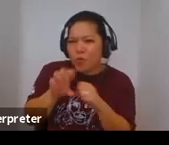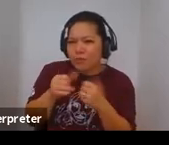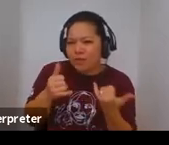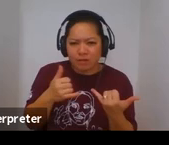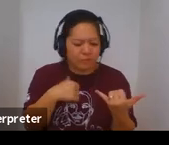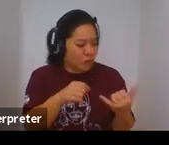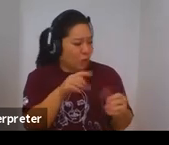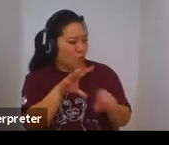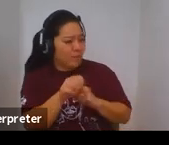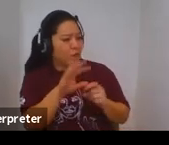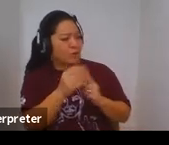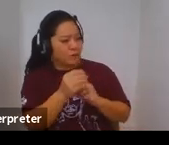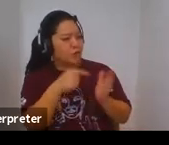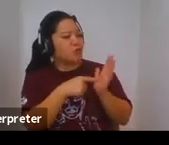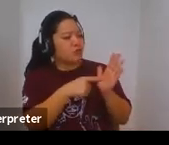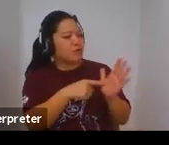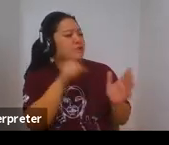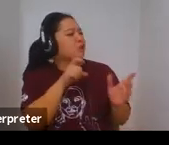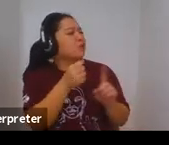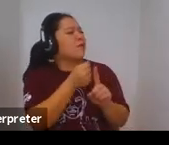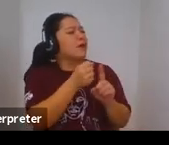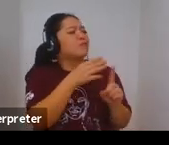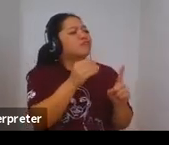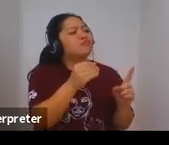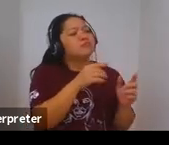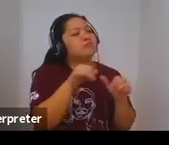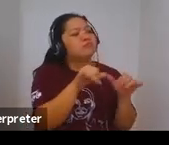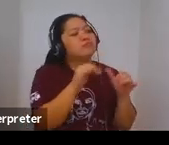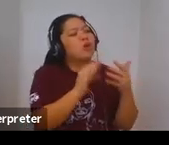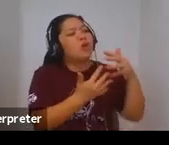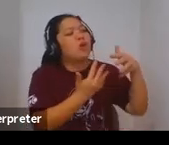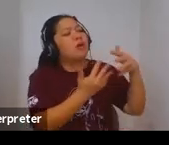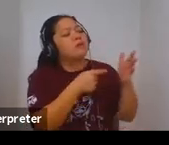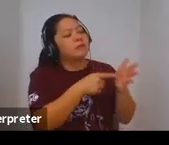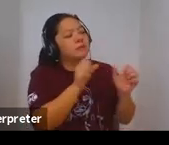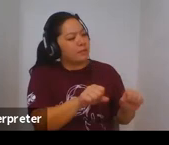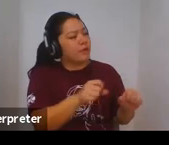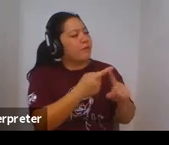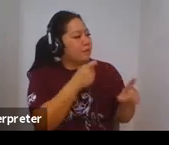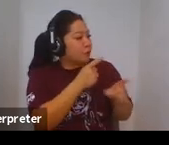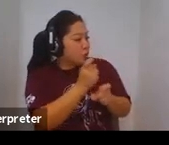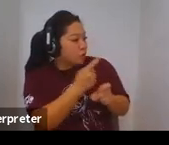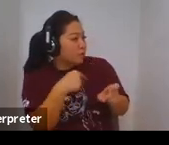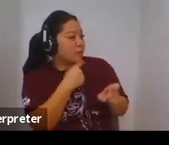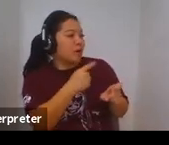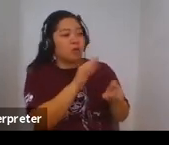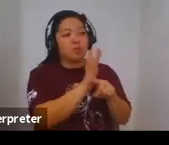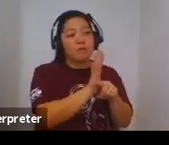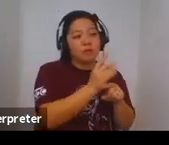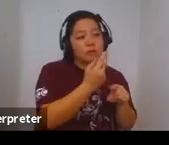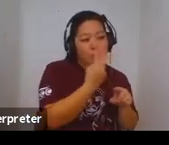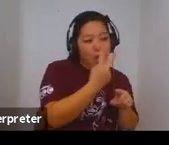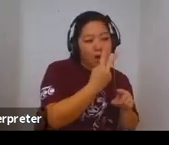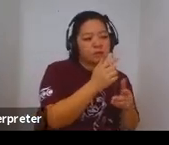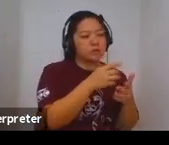to show the ways that sexual violence is normalized and trivialized in our society. This can be anything from the jokes we tell, to the movies we watch, to